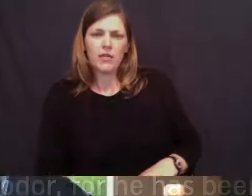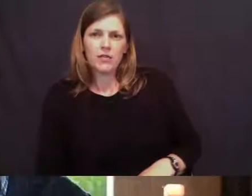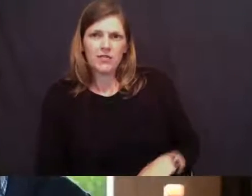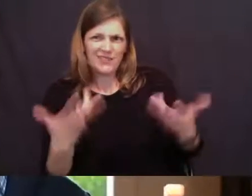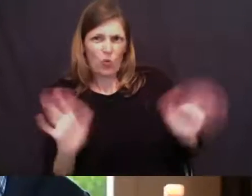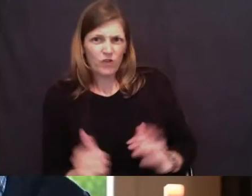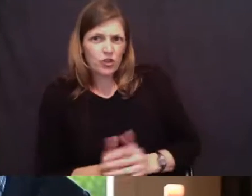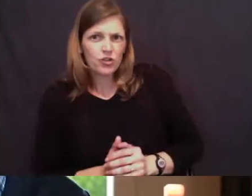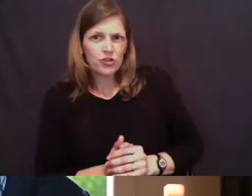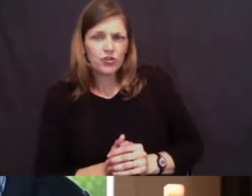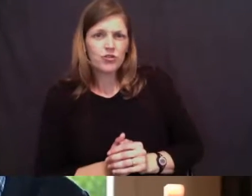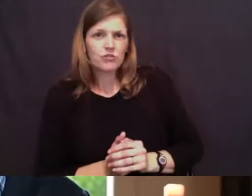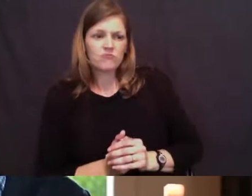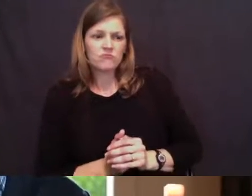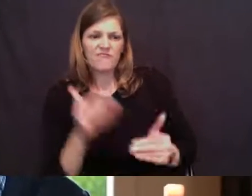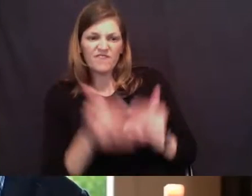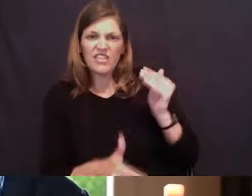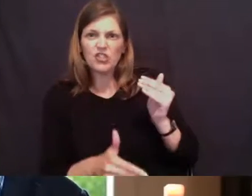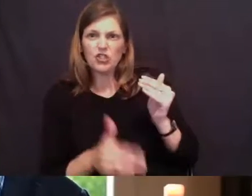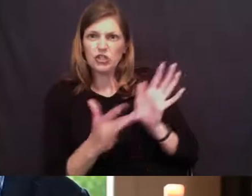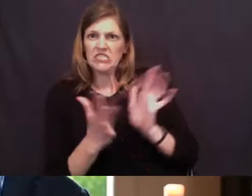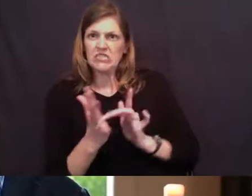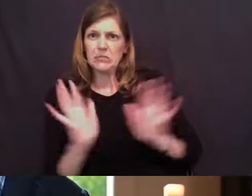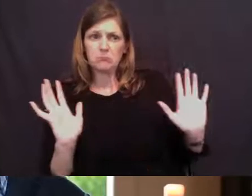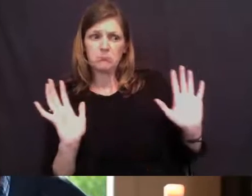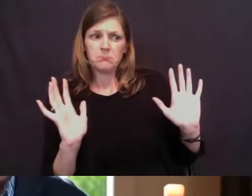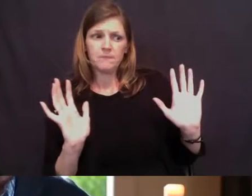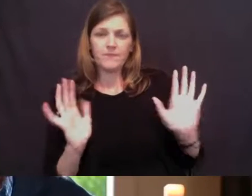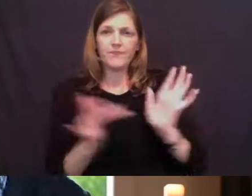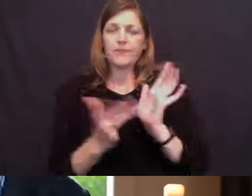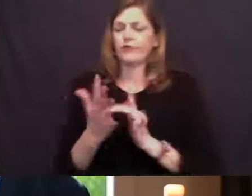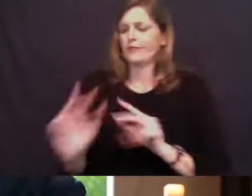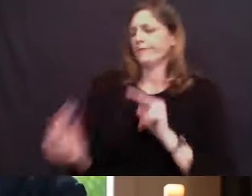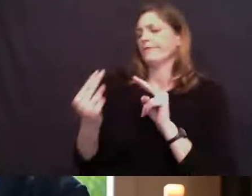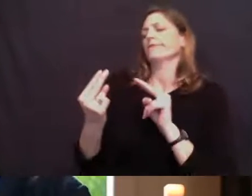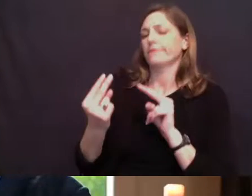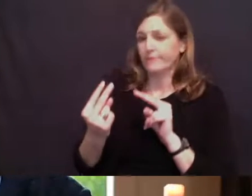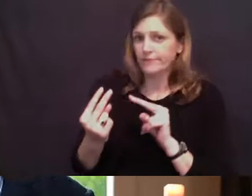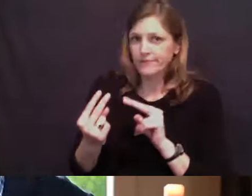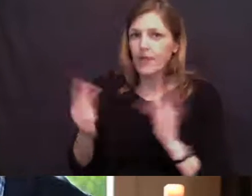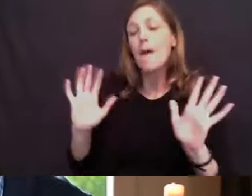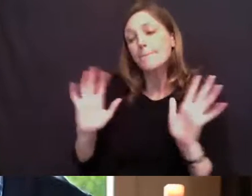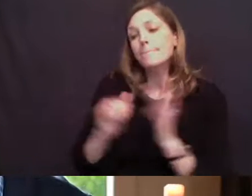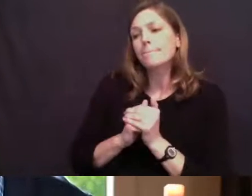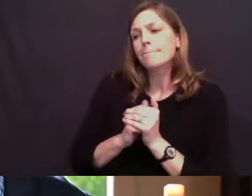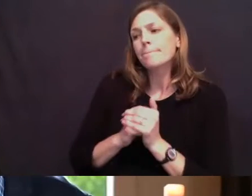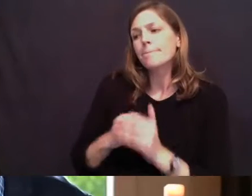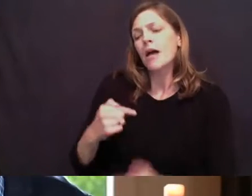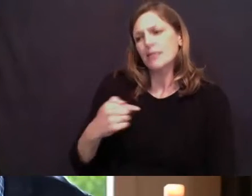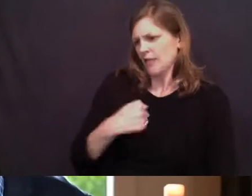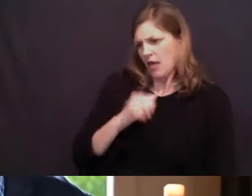over. Done, Jesus. Jesus looks at Martha and goes, did I not tell